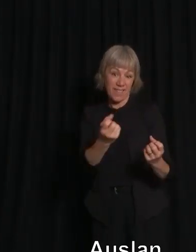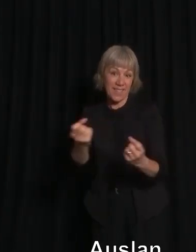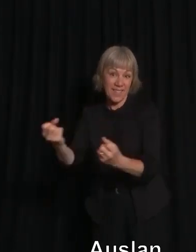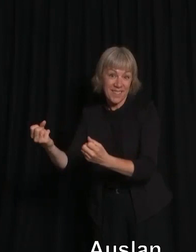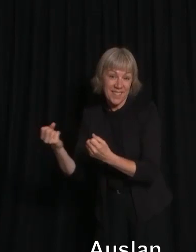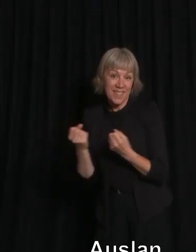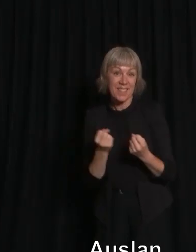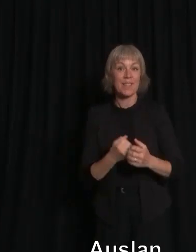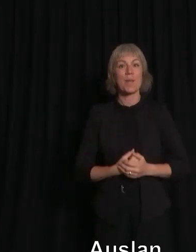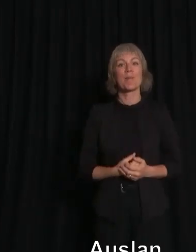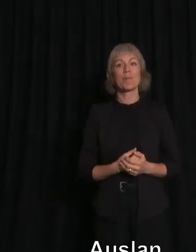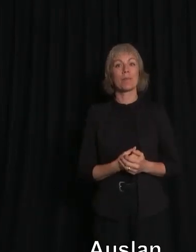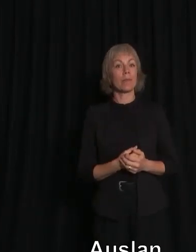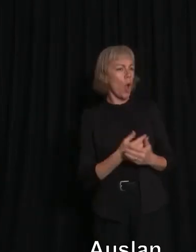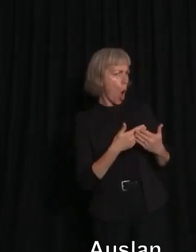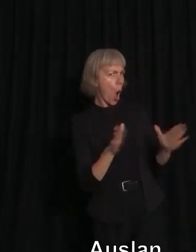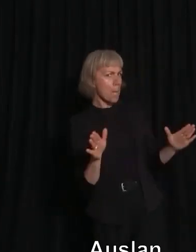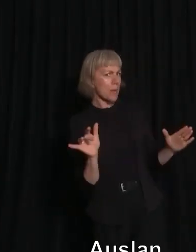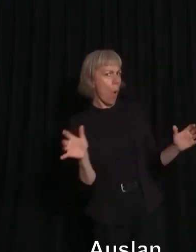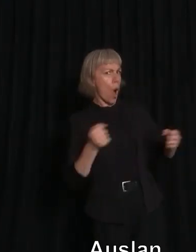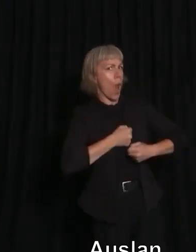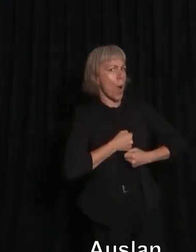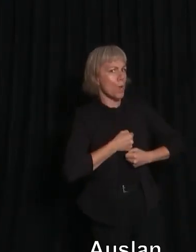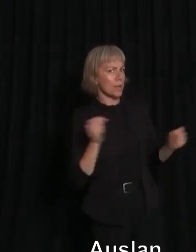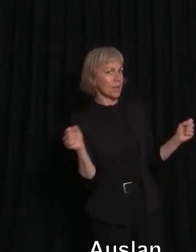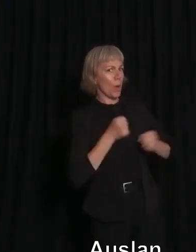Open or in the closet? Openly.